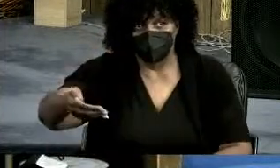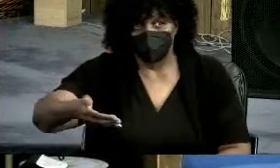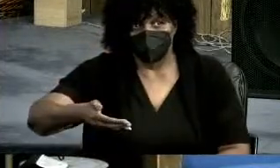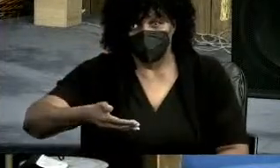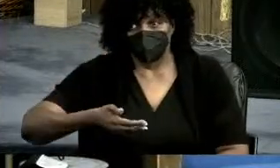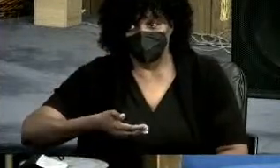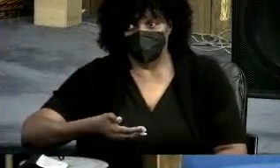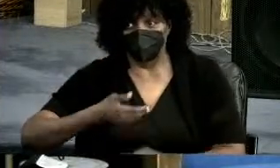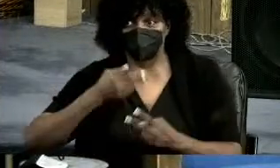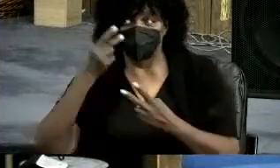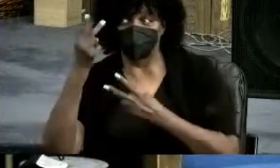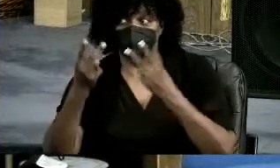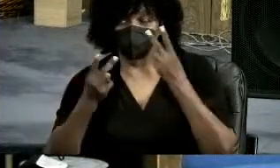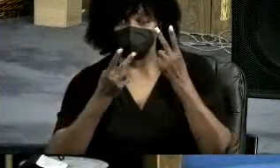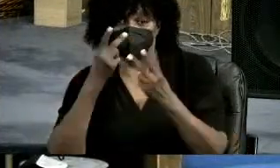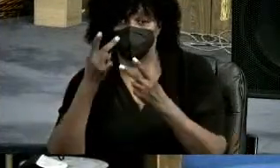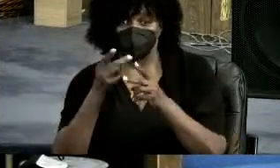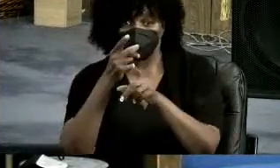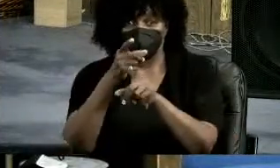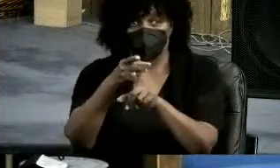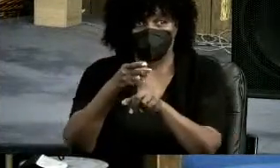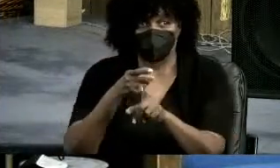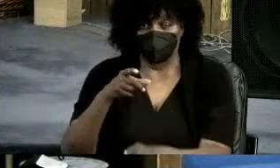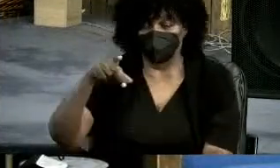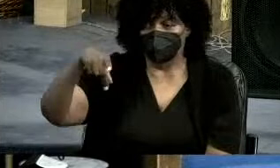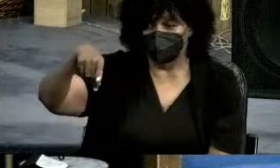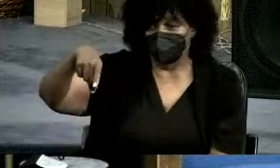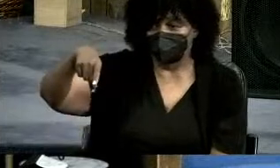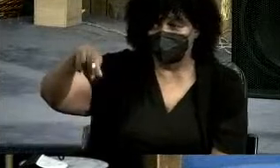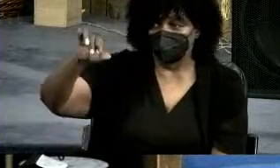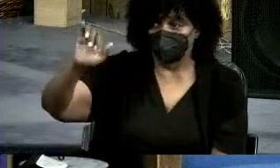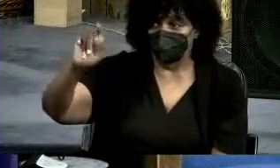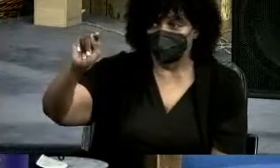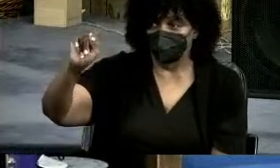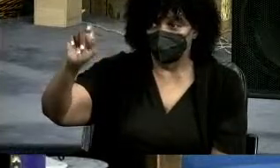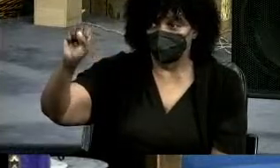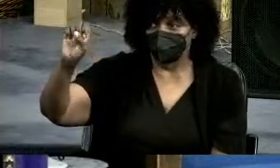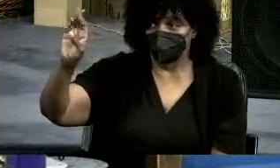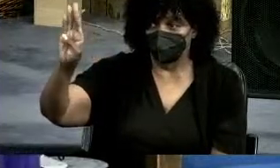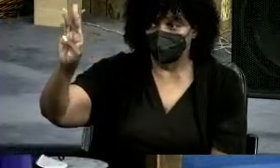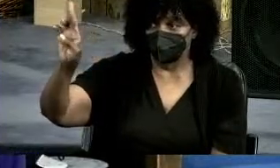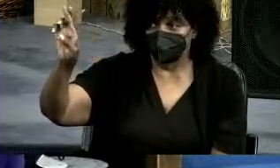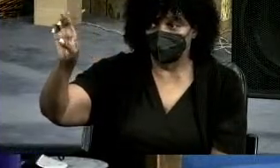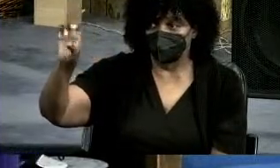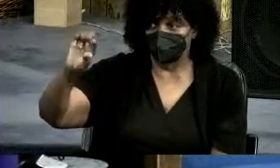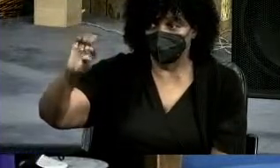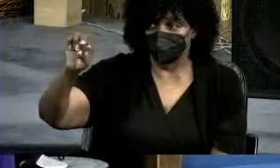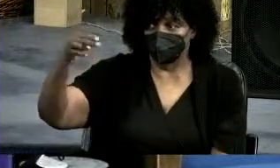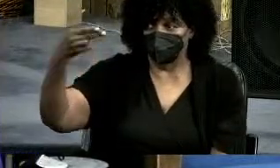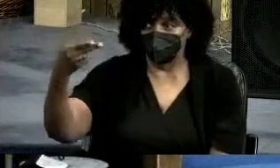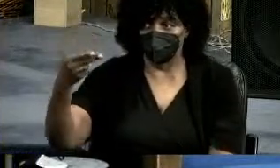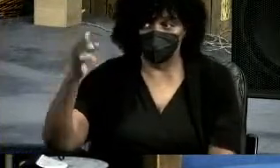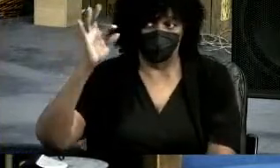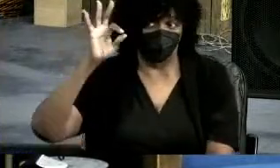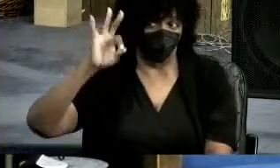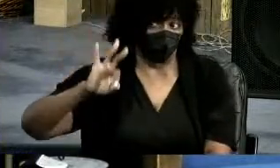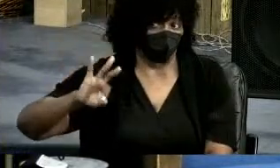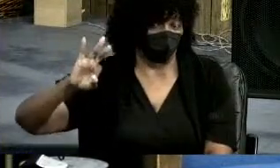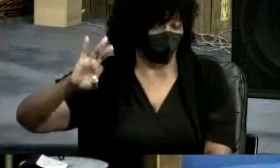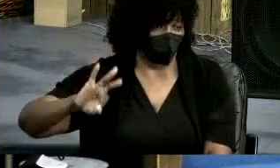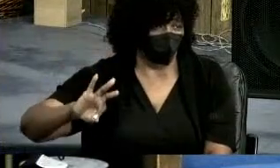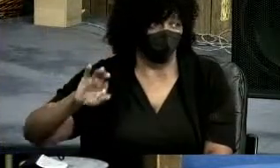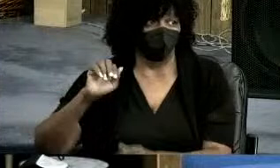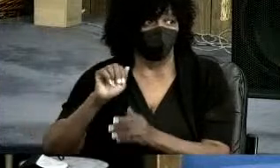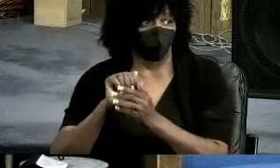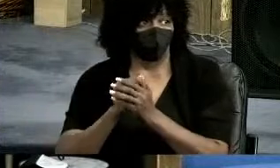time visiting our friends from Pittsburgh. They belong to Ethnic Temple, Alter and Sharon Howard. Just kind of raise your hand.